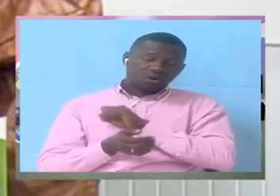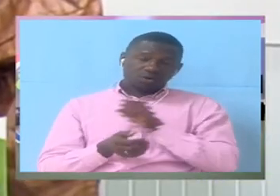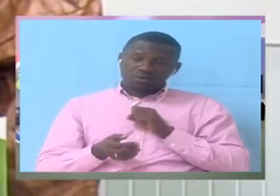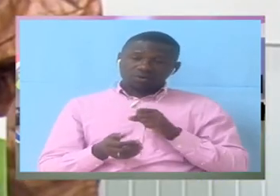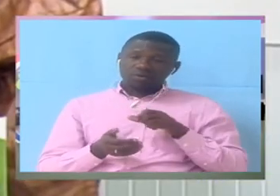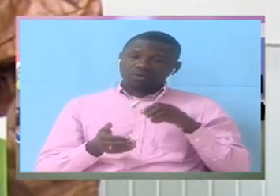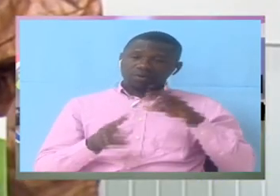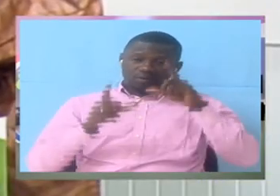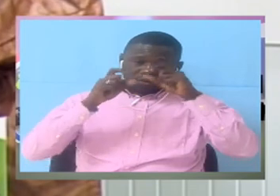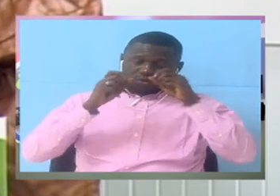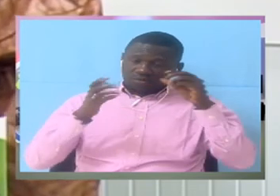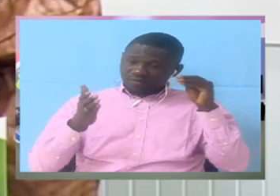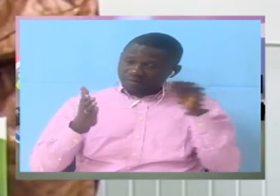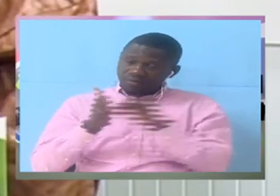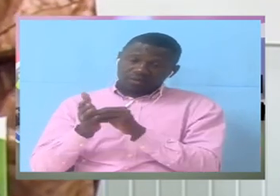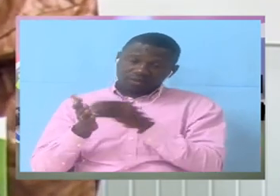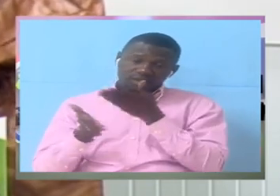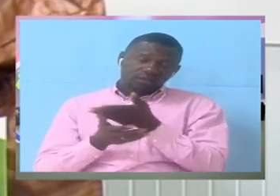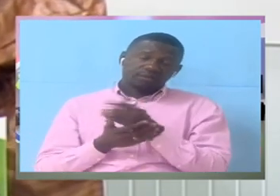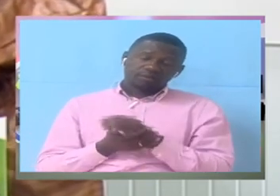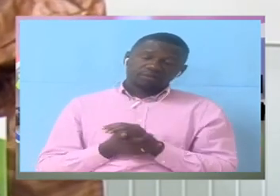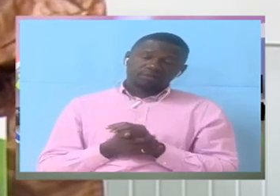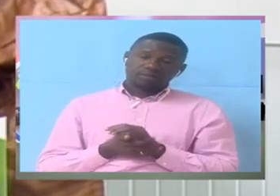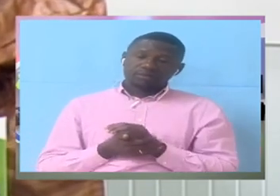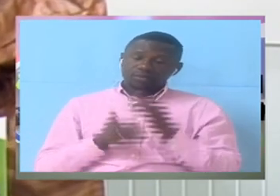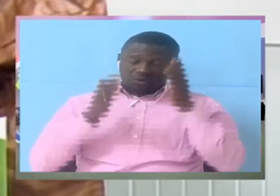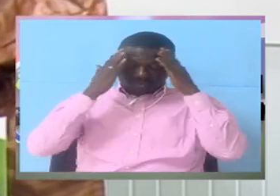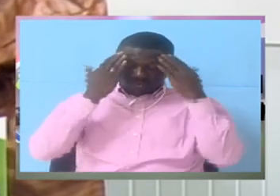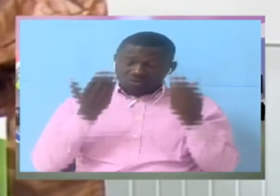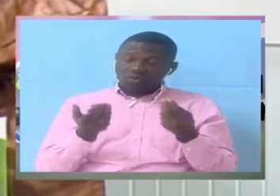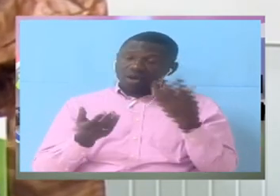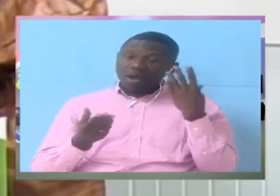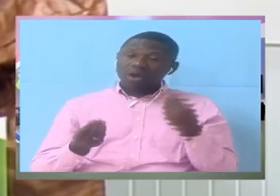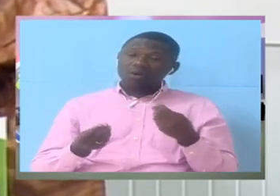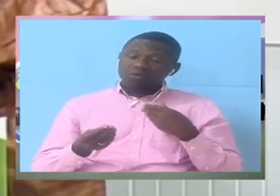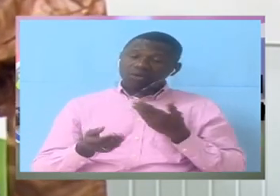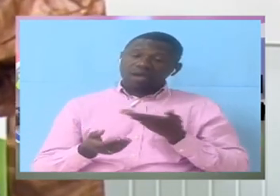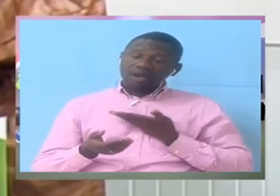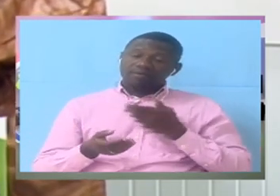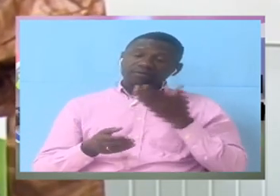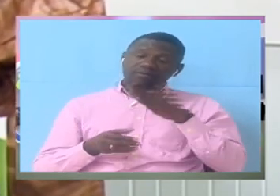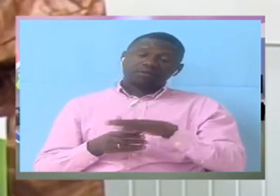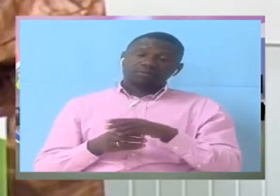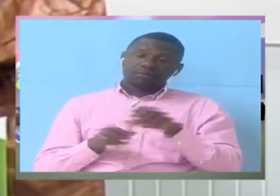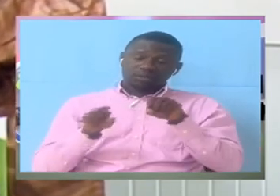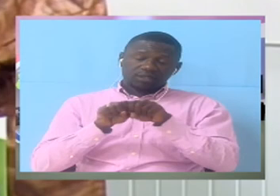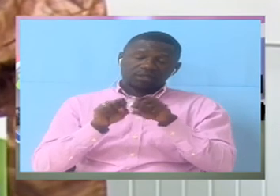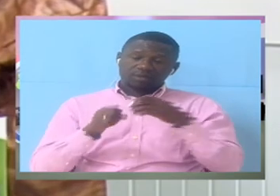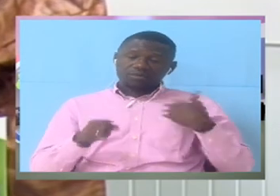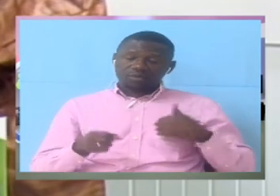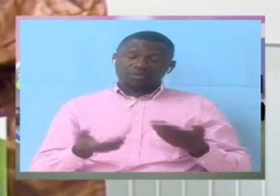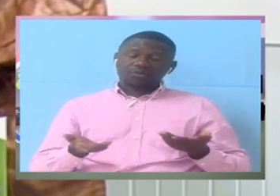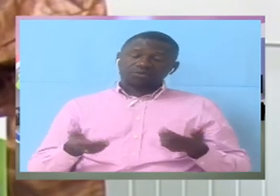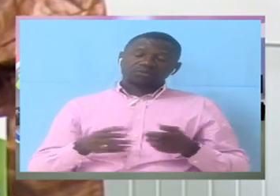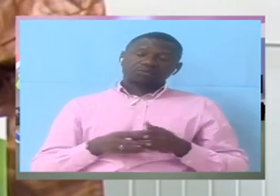every man's picture. I don't know how he got that from the Senegalese authorities, but I don't know.